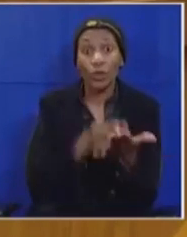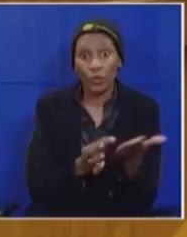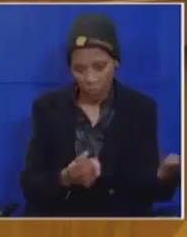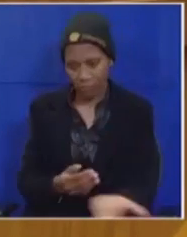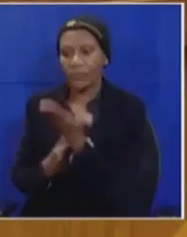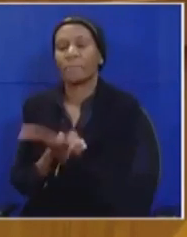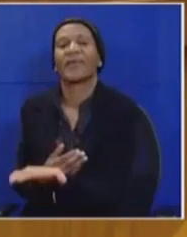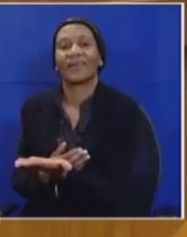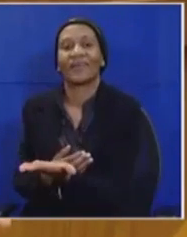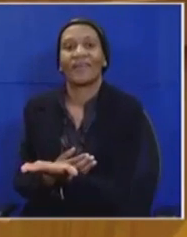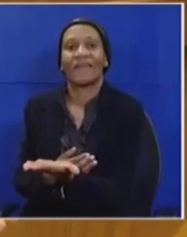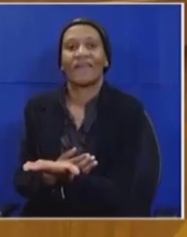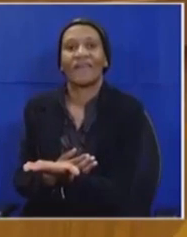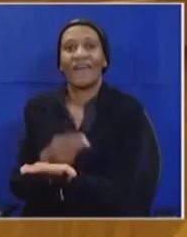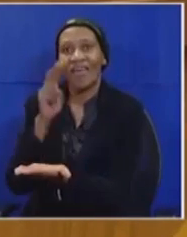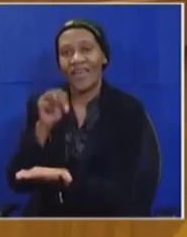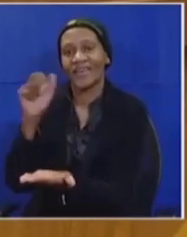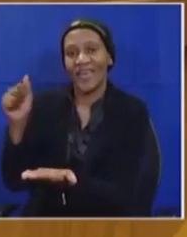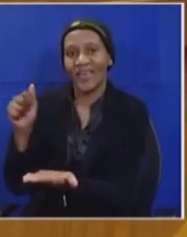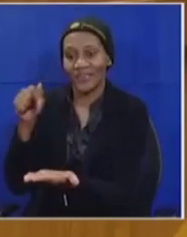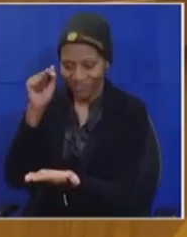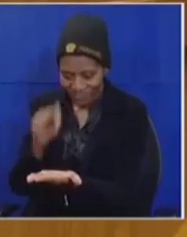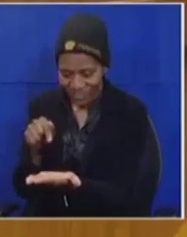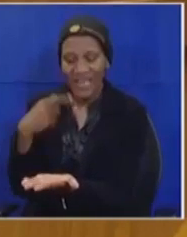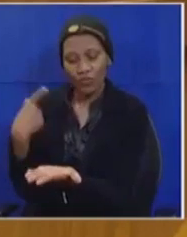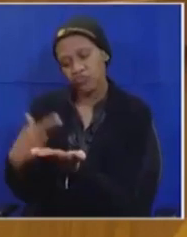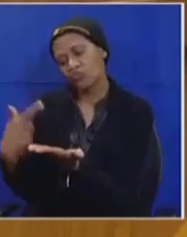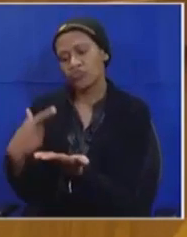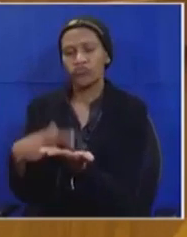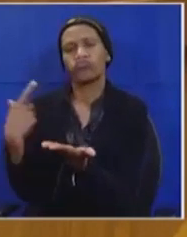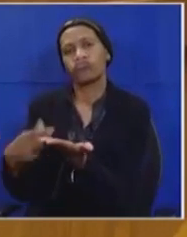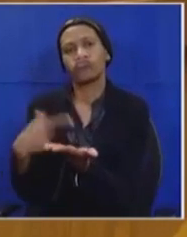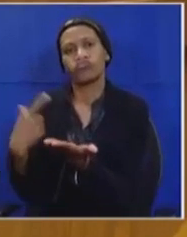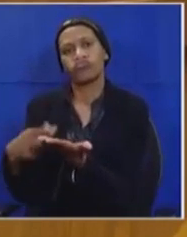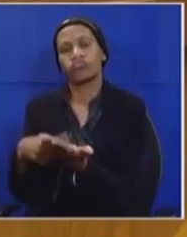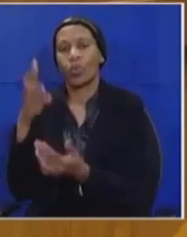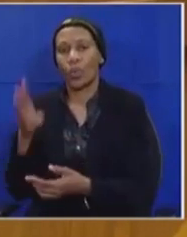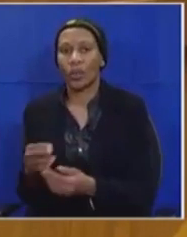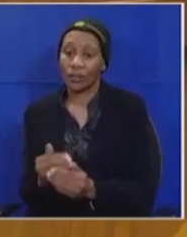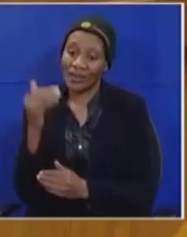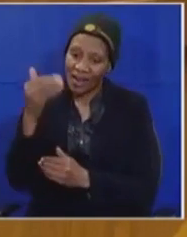debated. It will come back here, and we will discuss it, and the rest will then